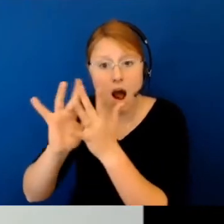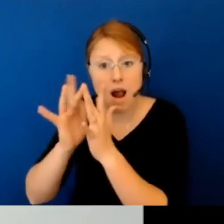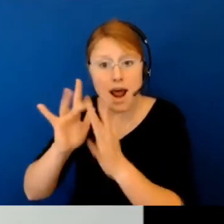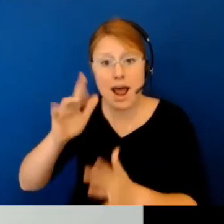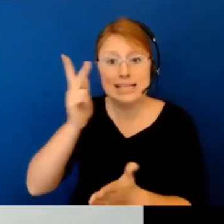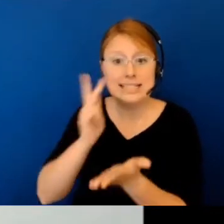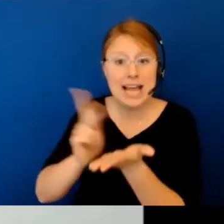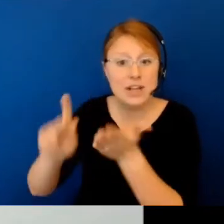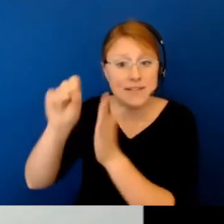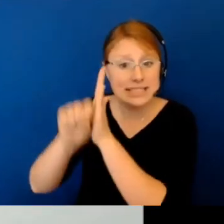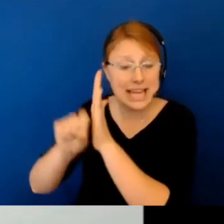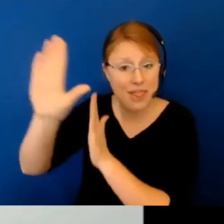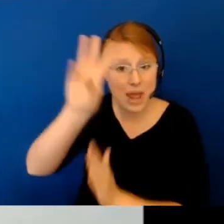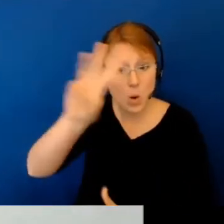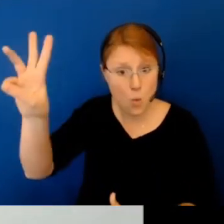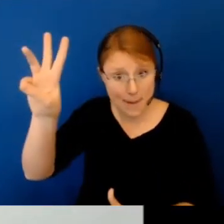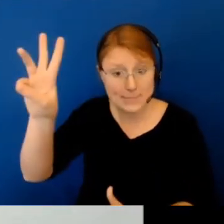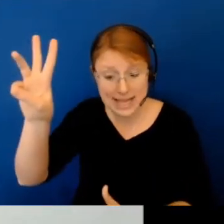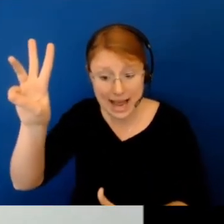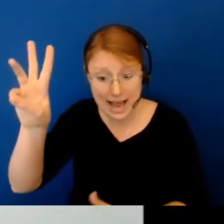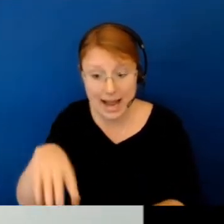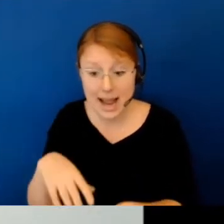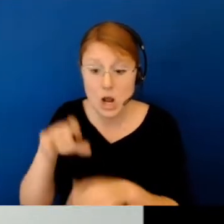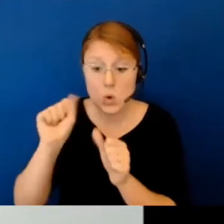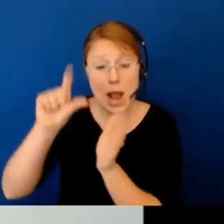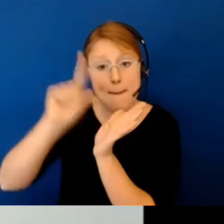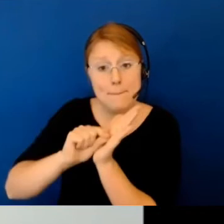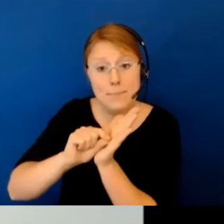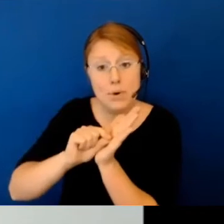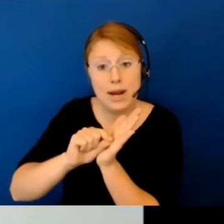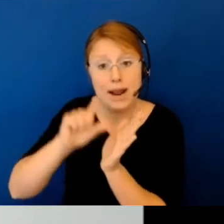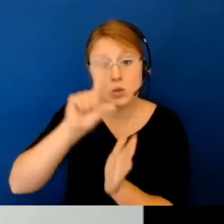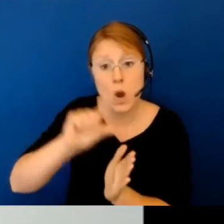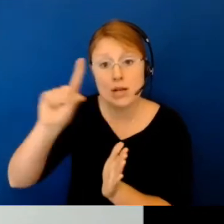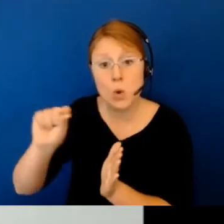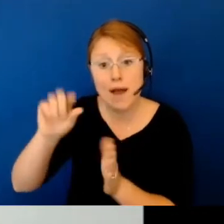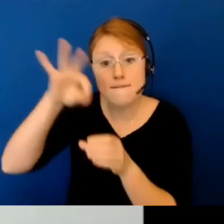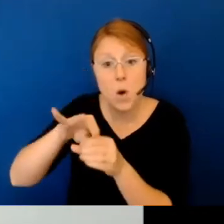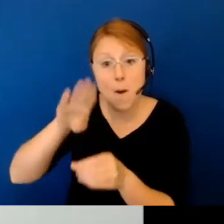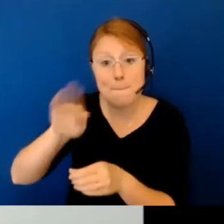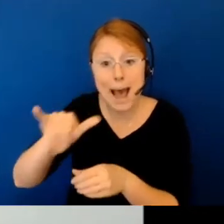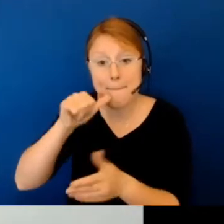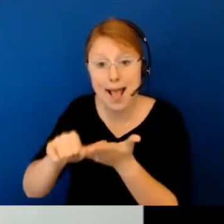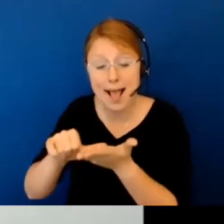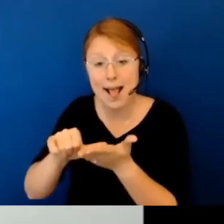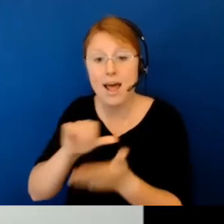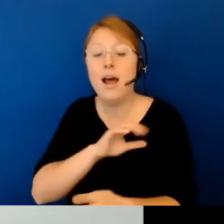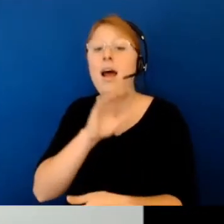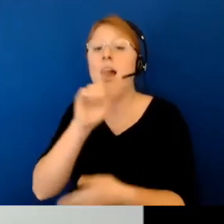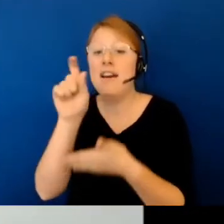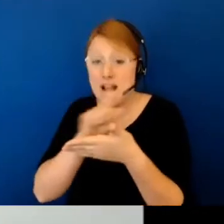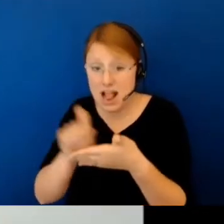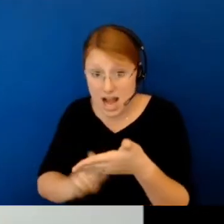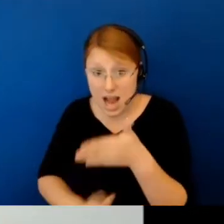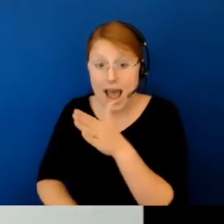let the coordinator know that you have a disability and you are unable to independently include a hand-drawn signature